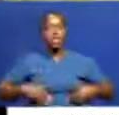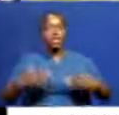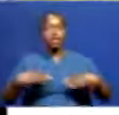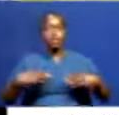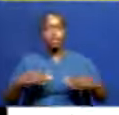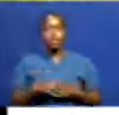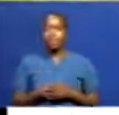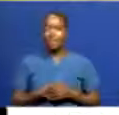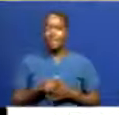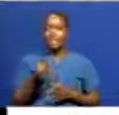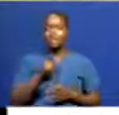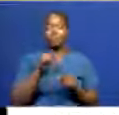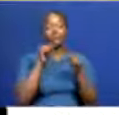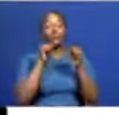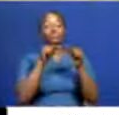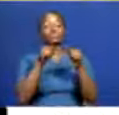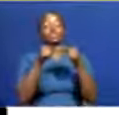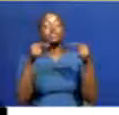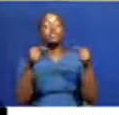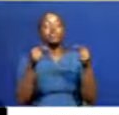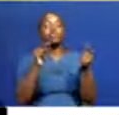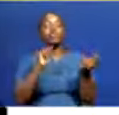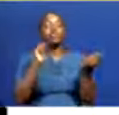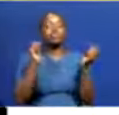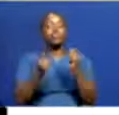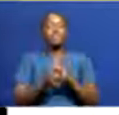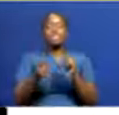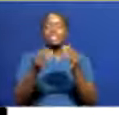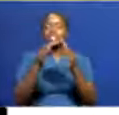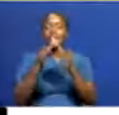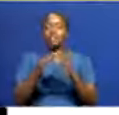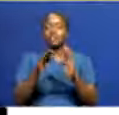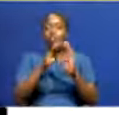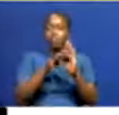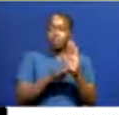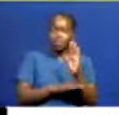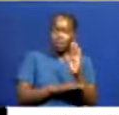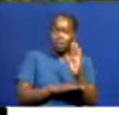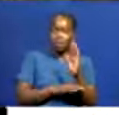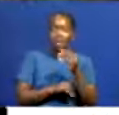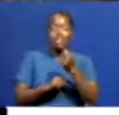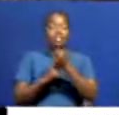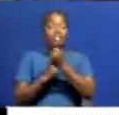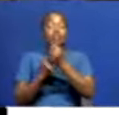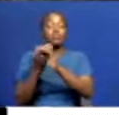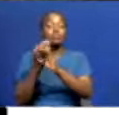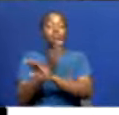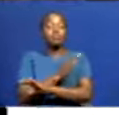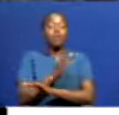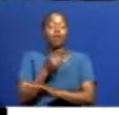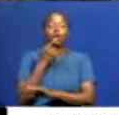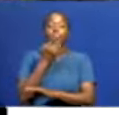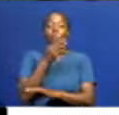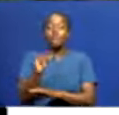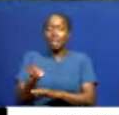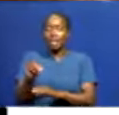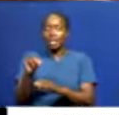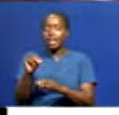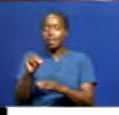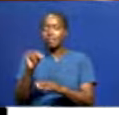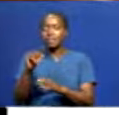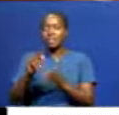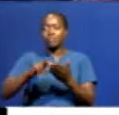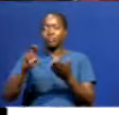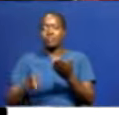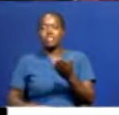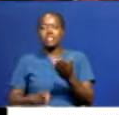The president faulted the opposition for turning their back on the housing program that they had supported. He warned members of parliament that shooting down